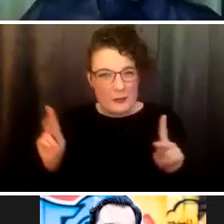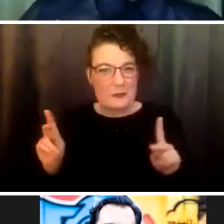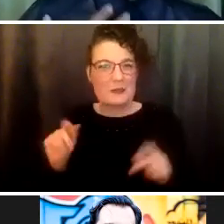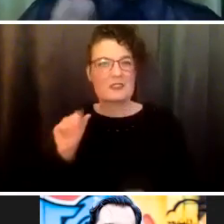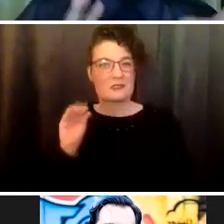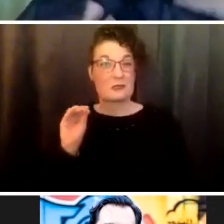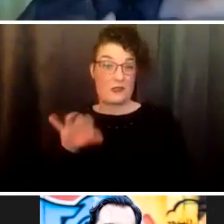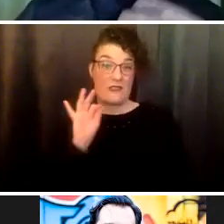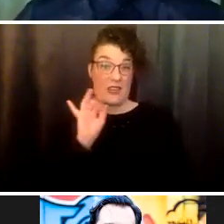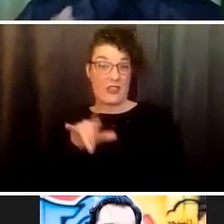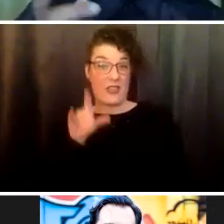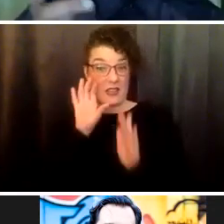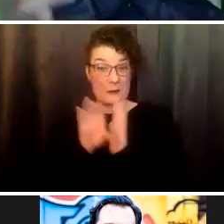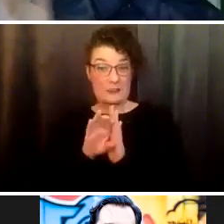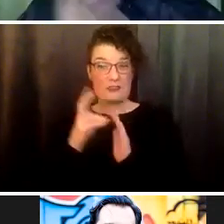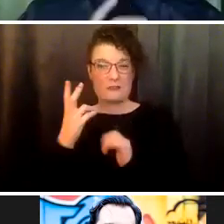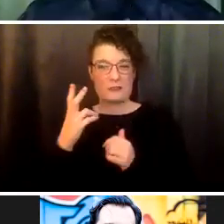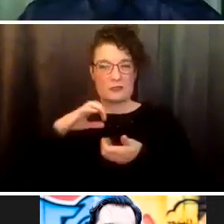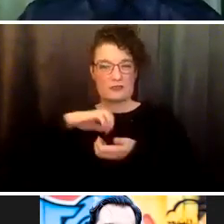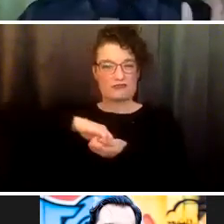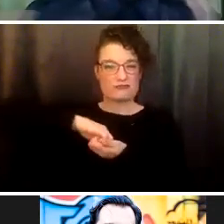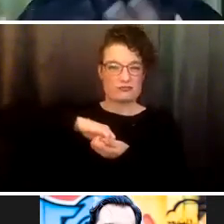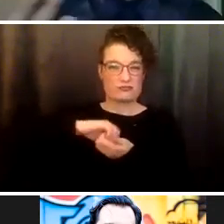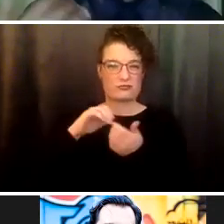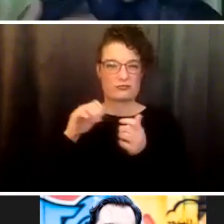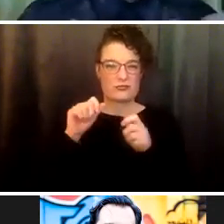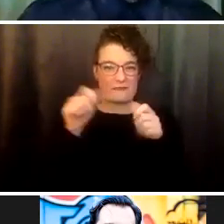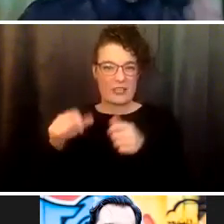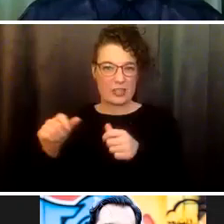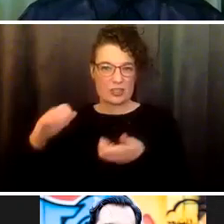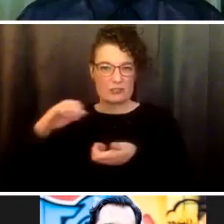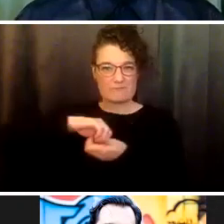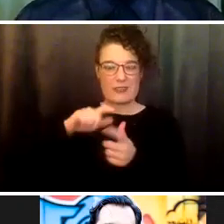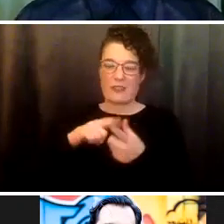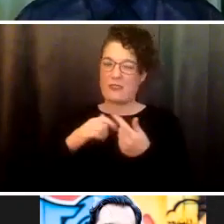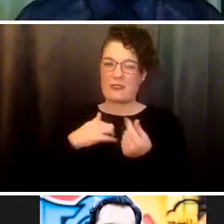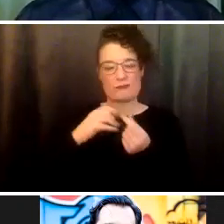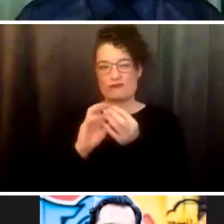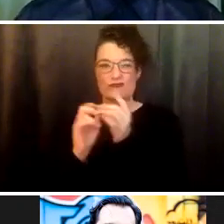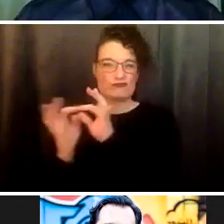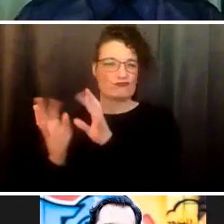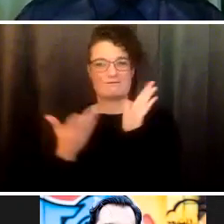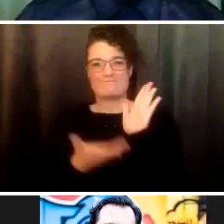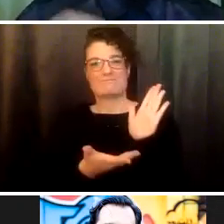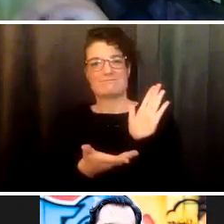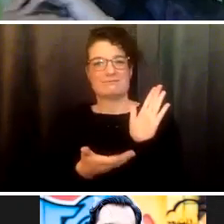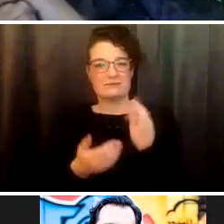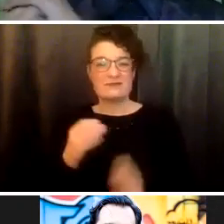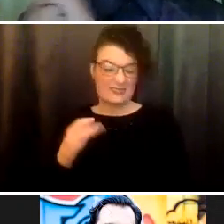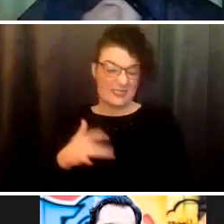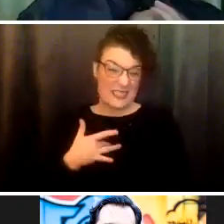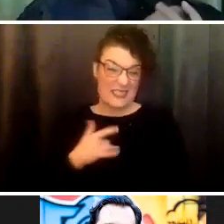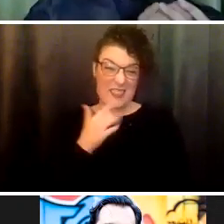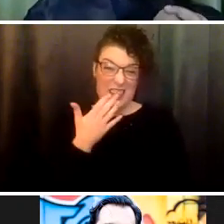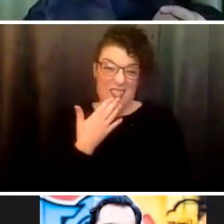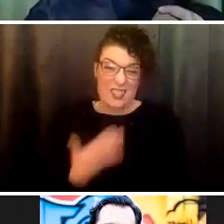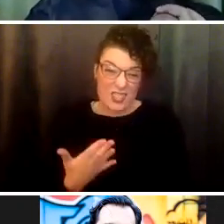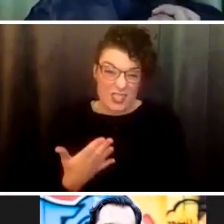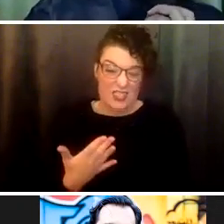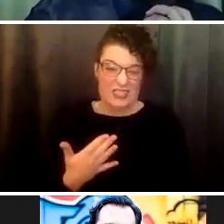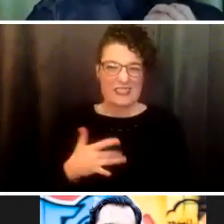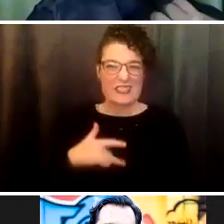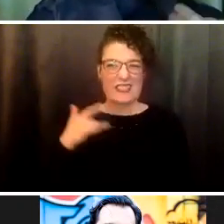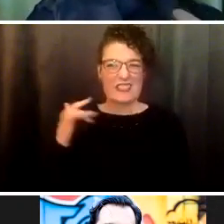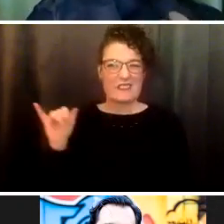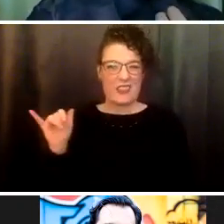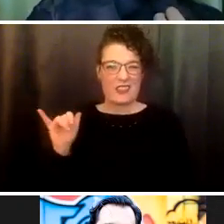this image that was like these two interlocking figures, and I kind of expanded on that and it felt really good. It was like really kind of just